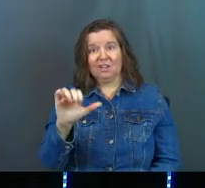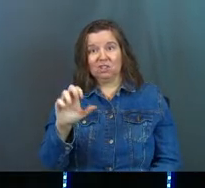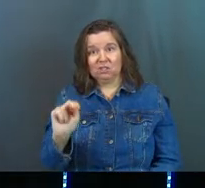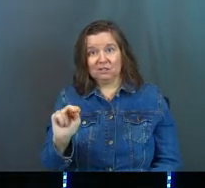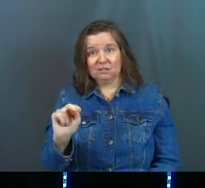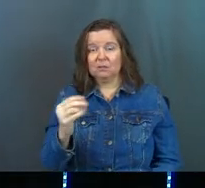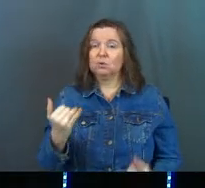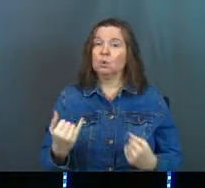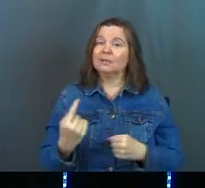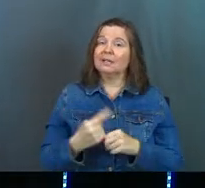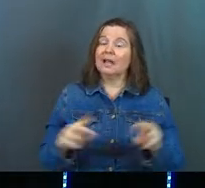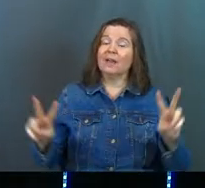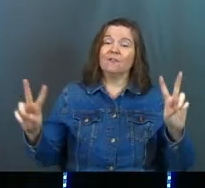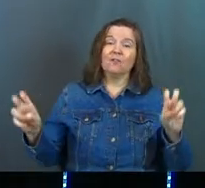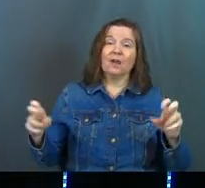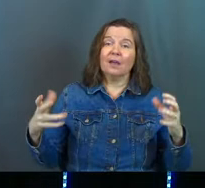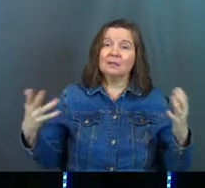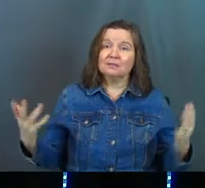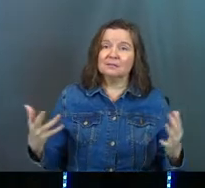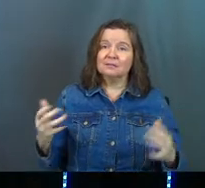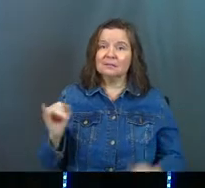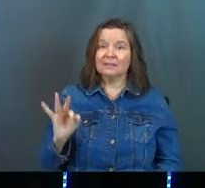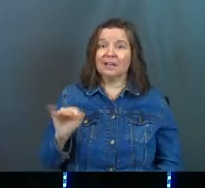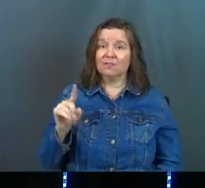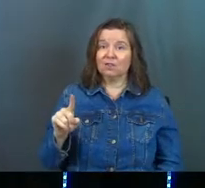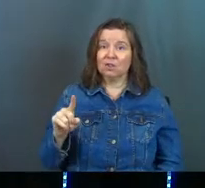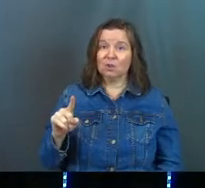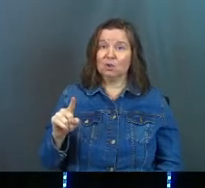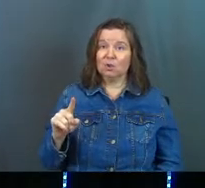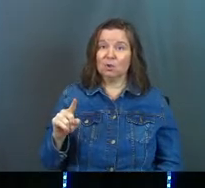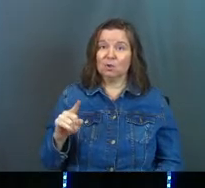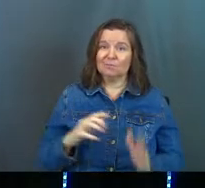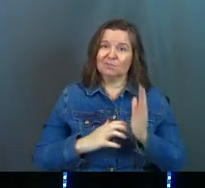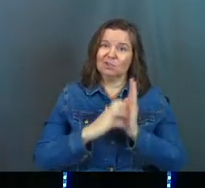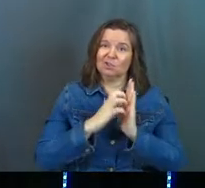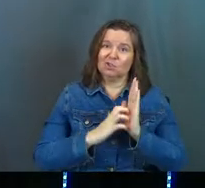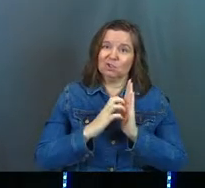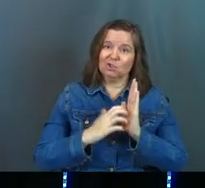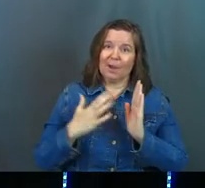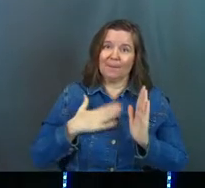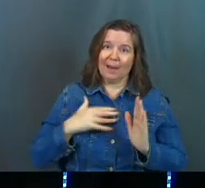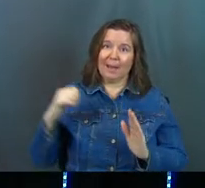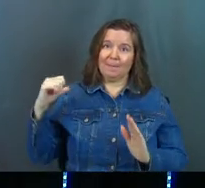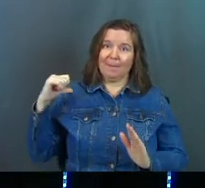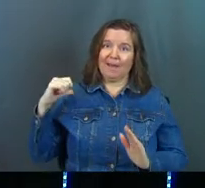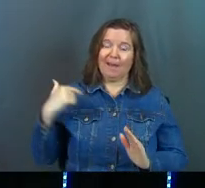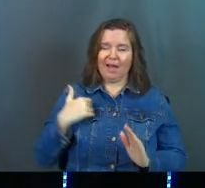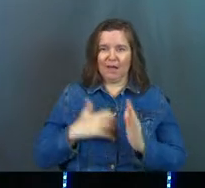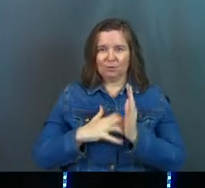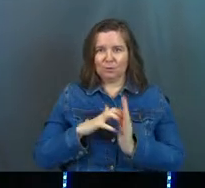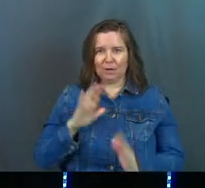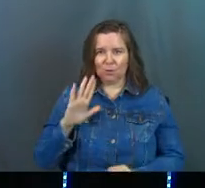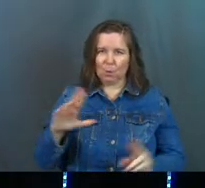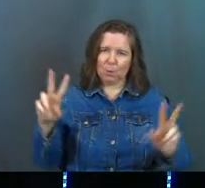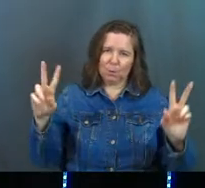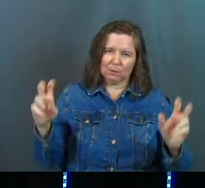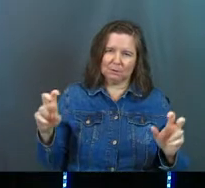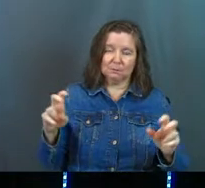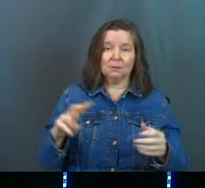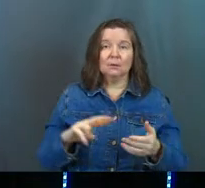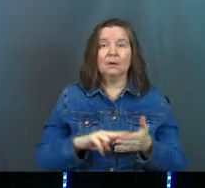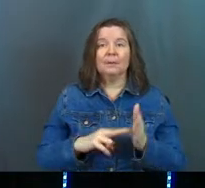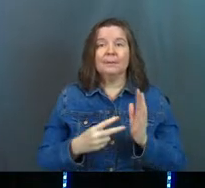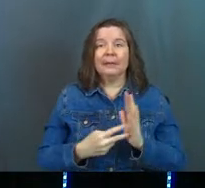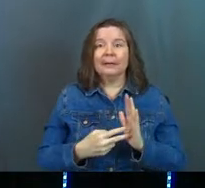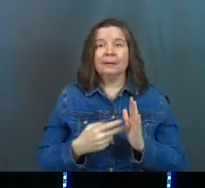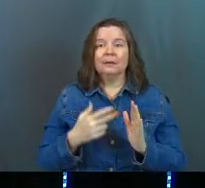So today's phrase is, if you scratch my back, I'll scratch yours. And that's that whole